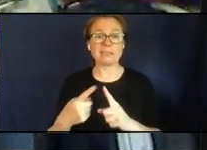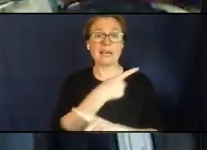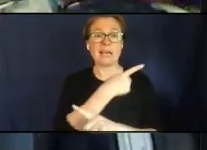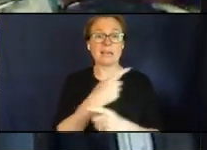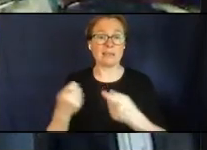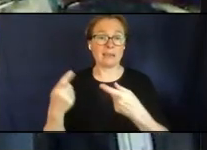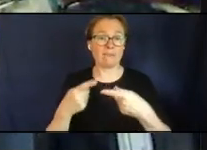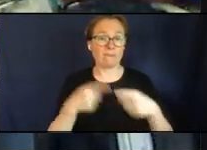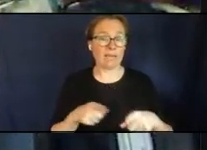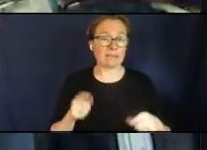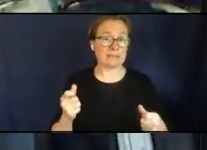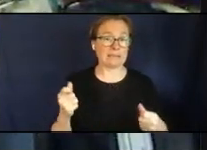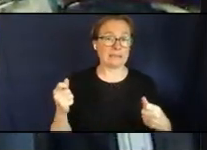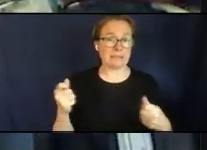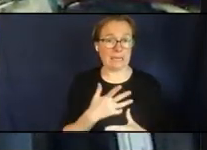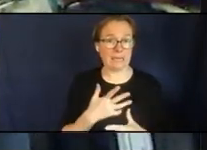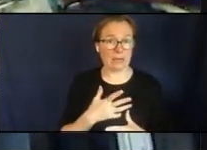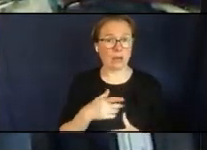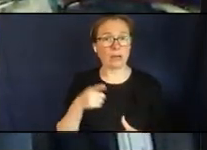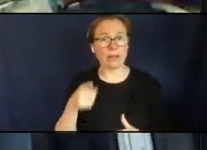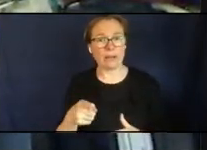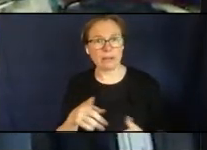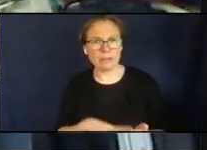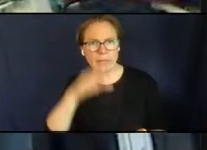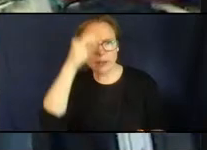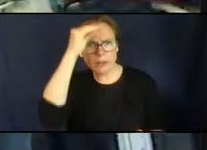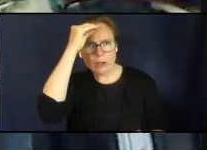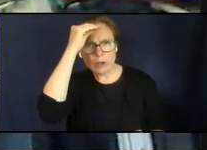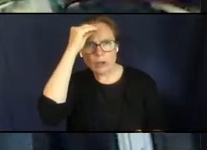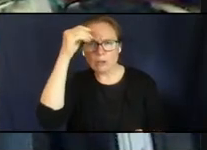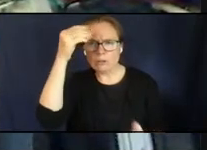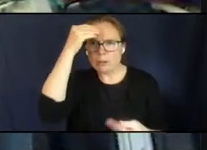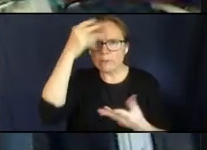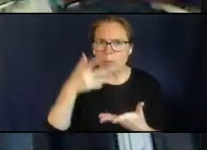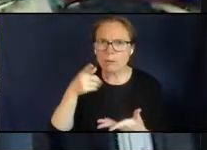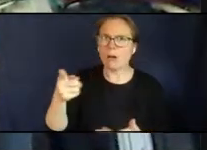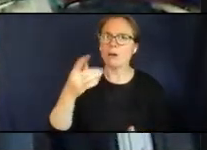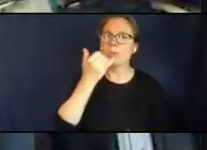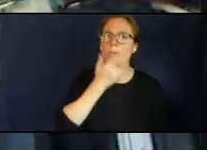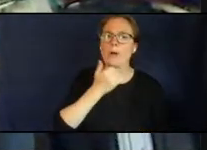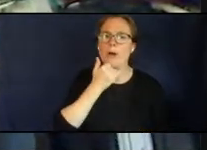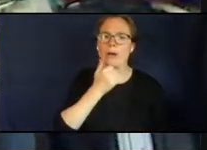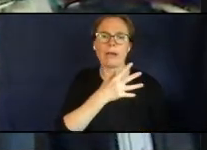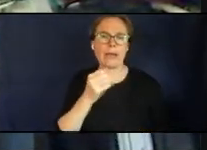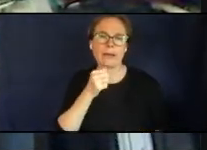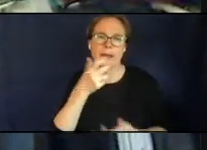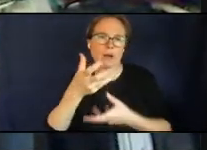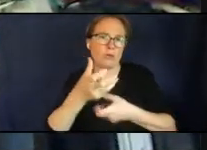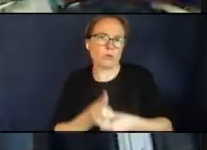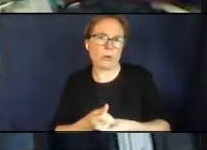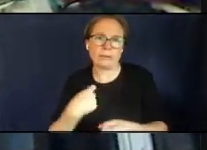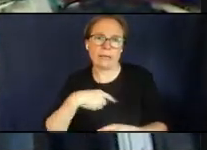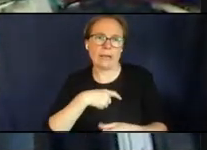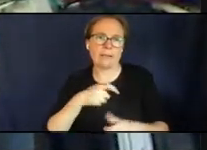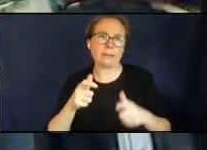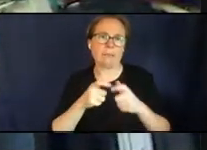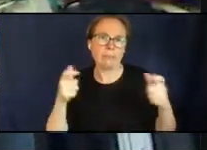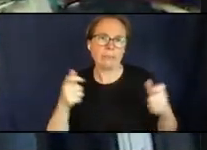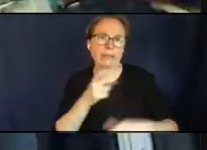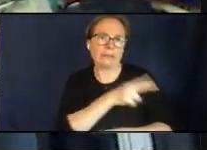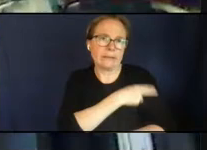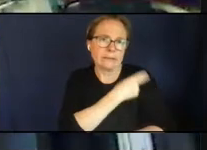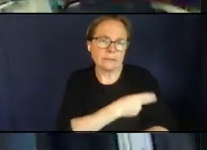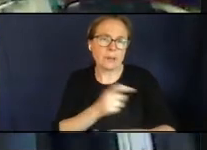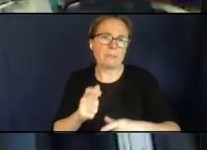find misinformation than true information. And then secondly, the distrust of large institutions and systems, including the government, both the pace